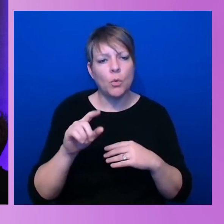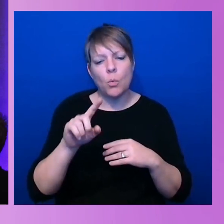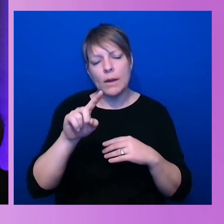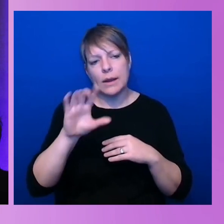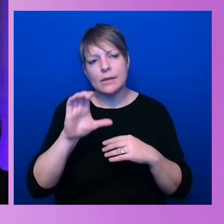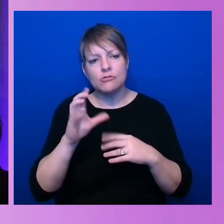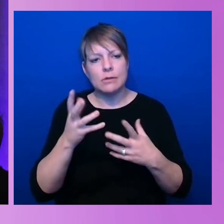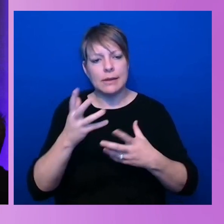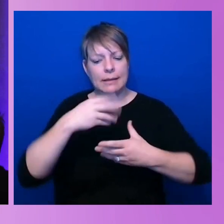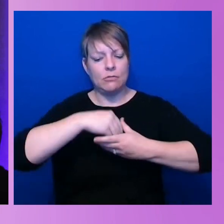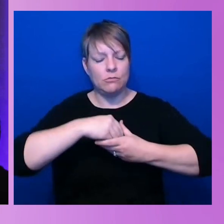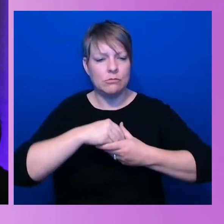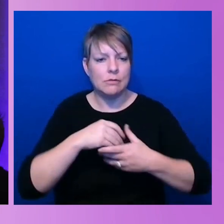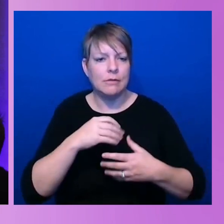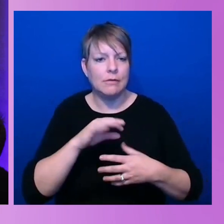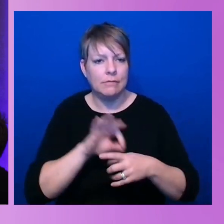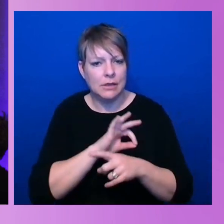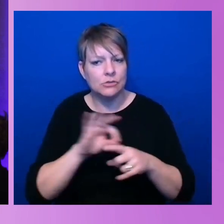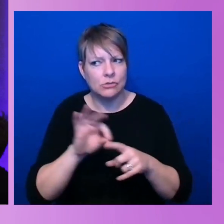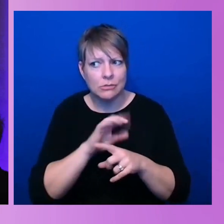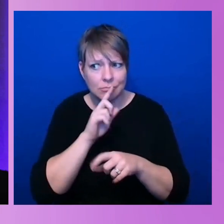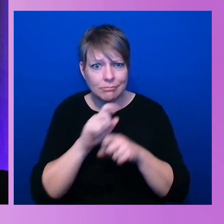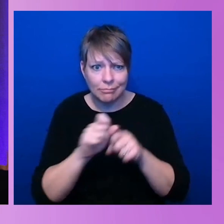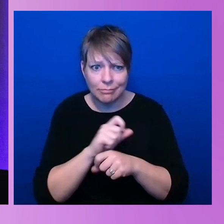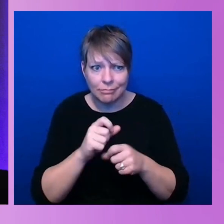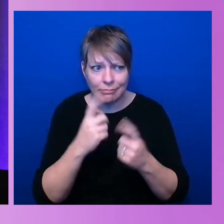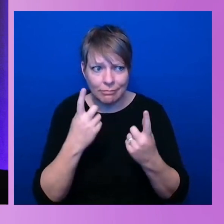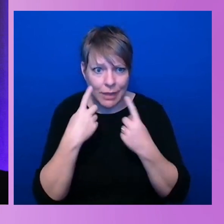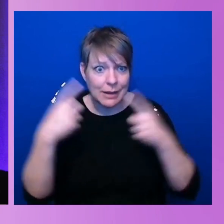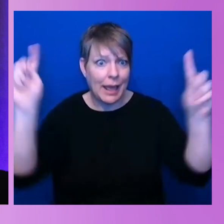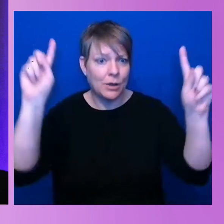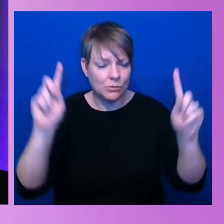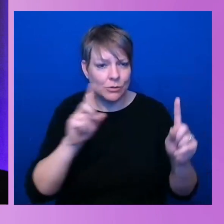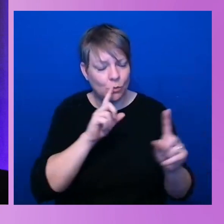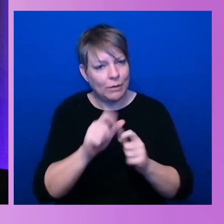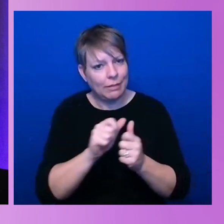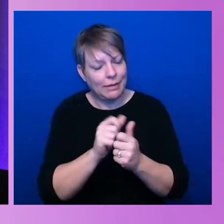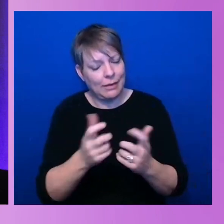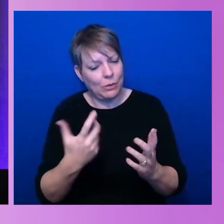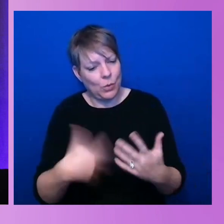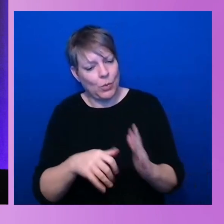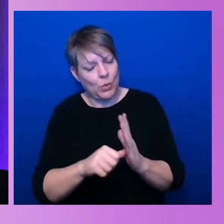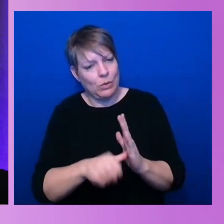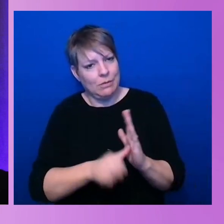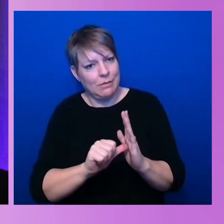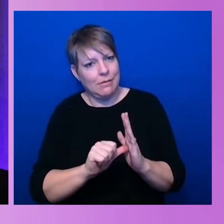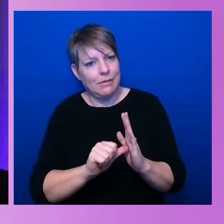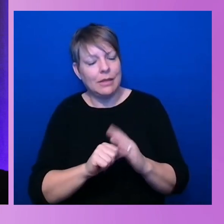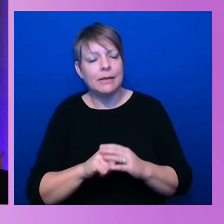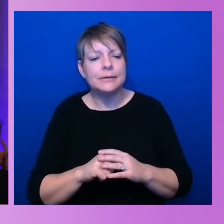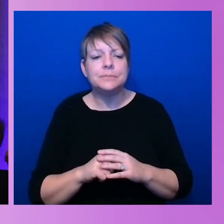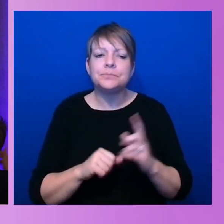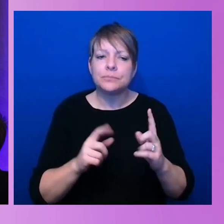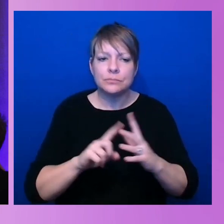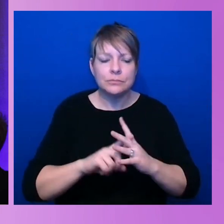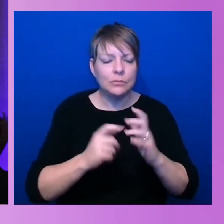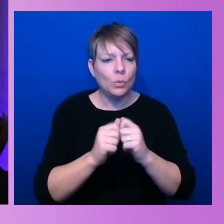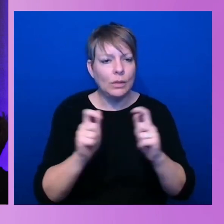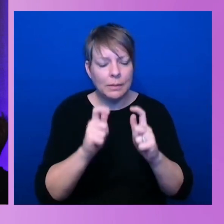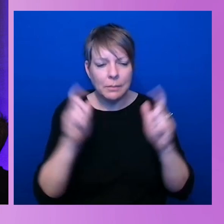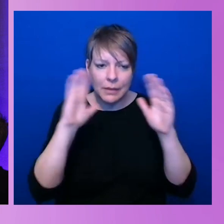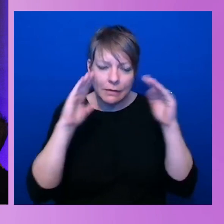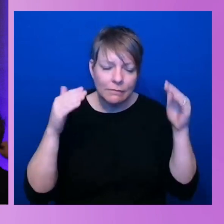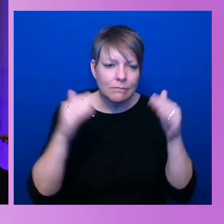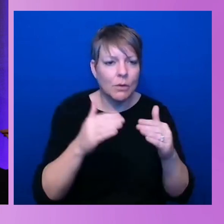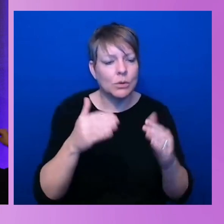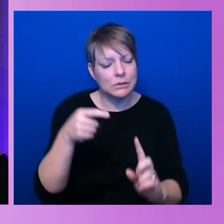actually go and announce to the world. And so we started out with a big focus on trying to shine a light on all of